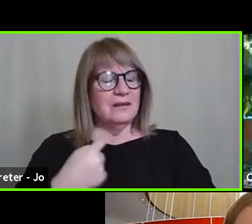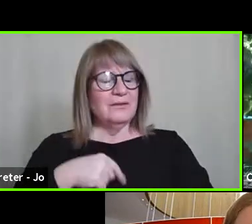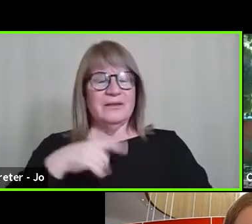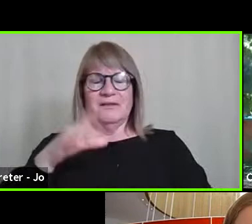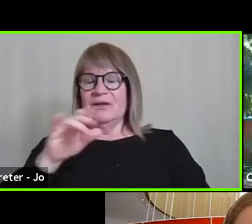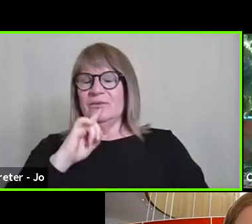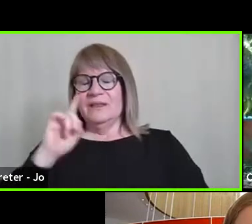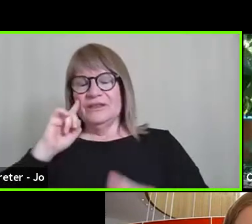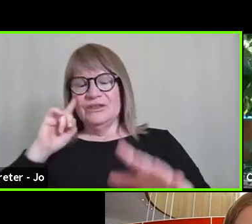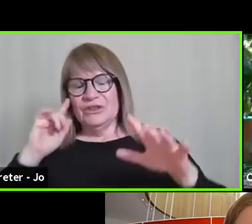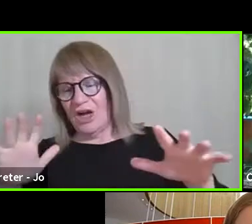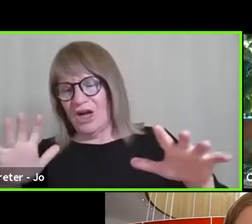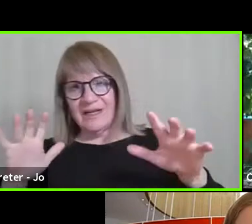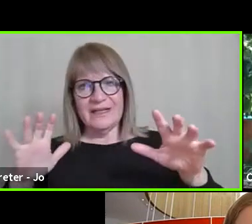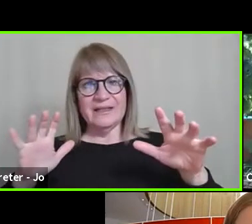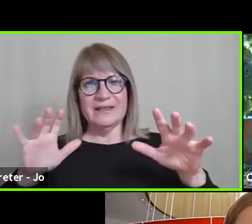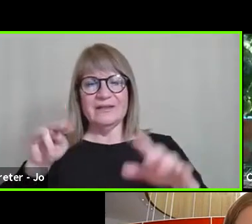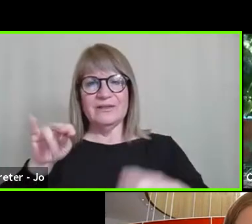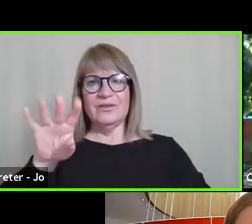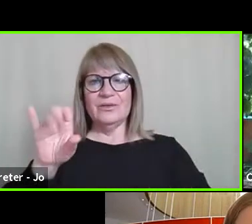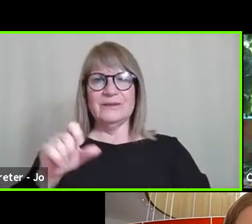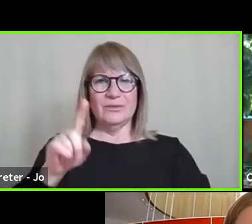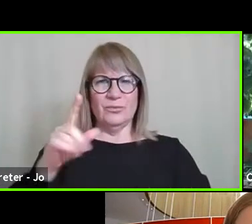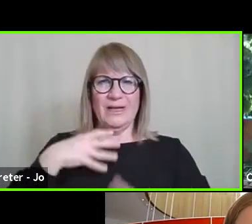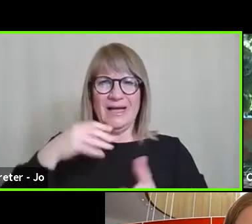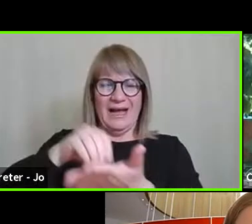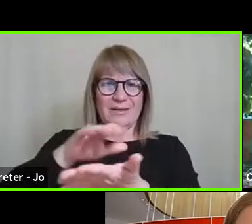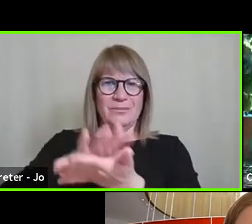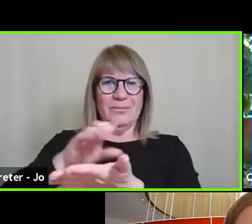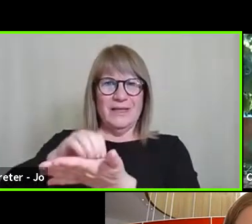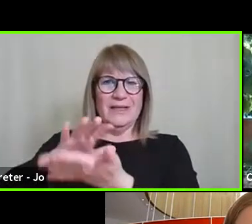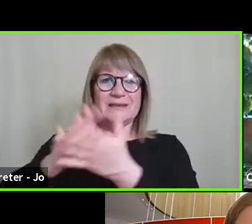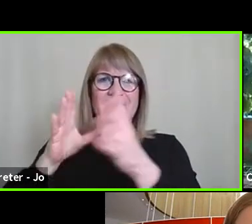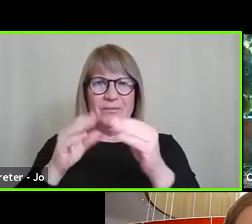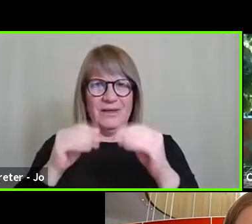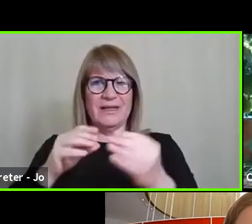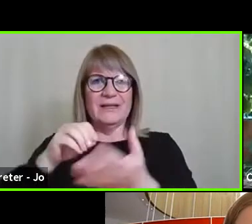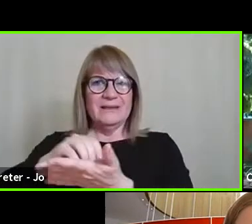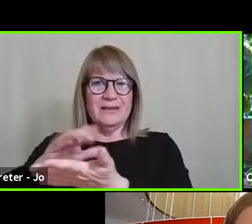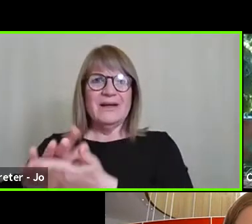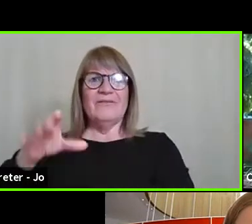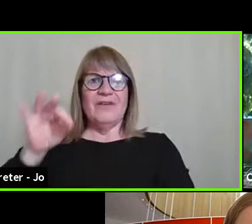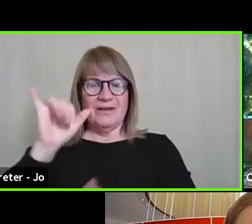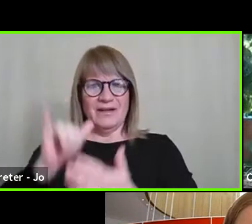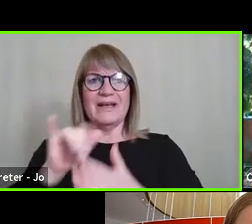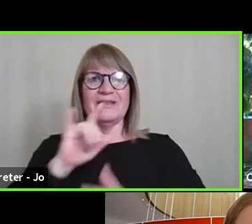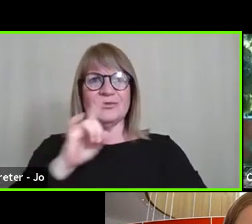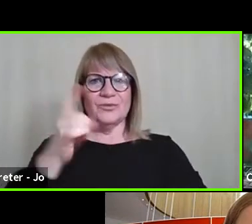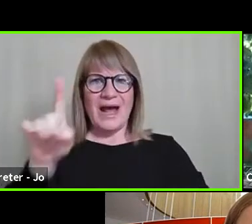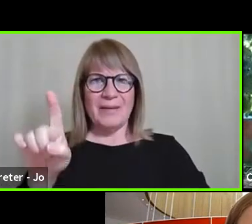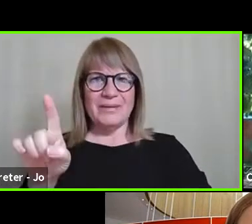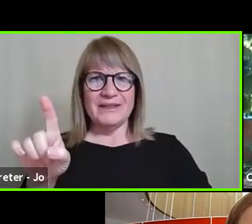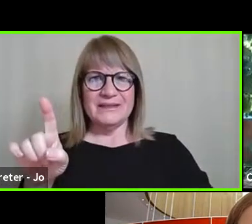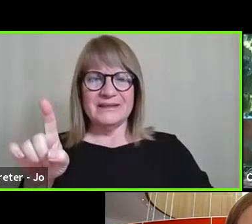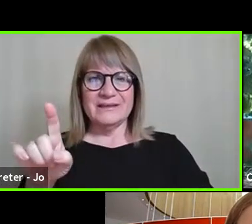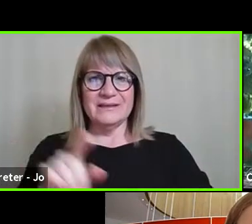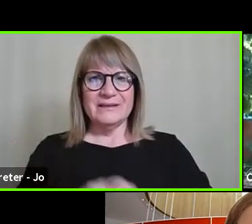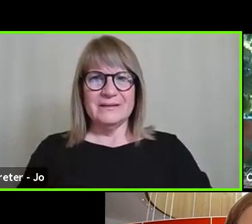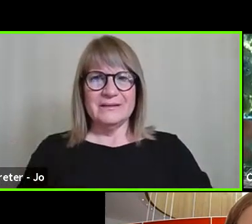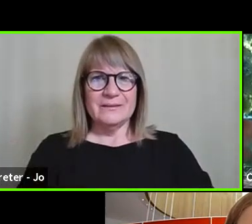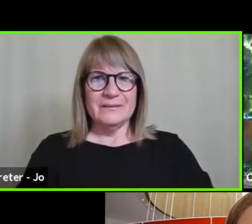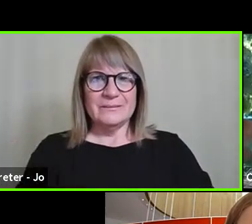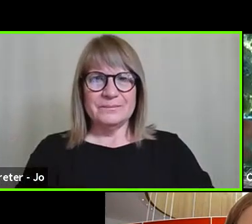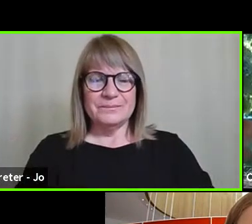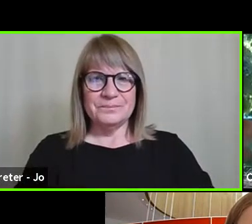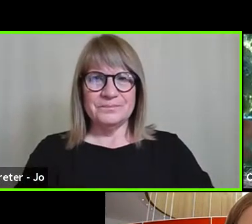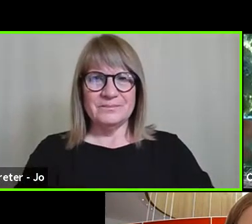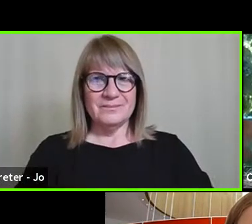shocking and alarming we were able to get minutes of that meeting and document that that was in fact what happened um and what's interesting not interesting